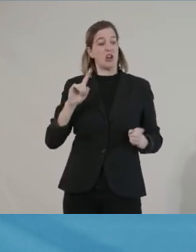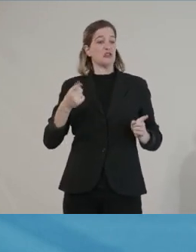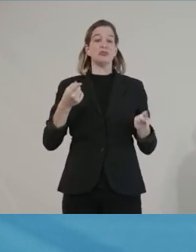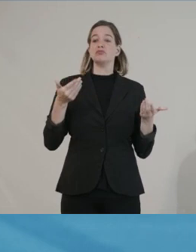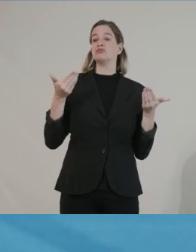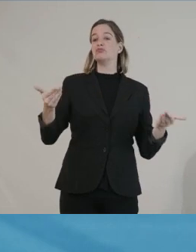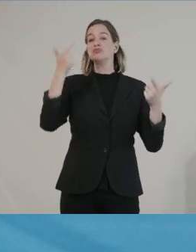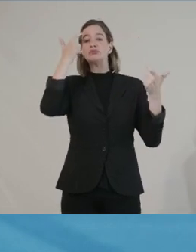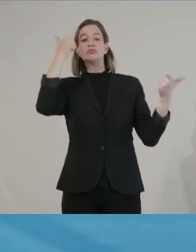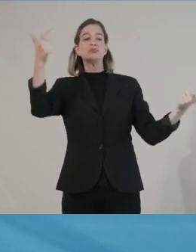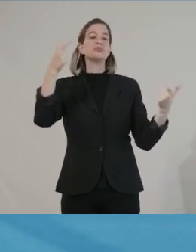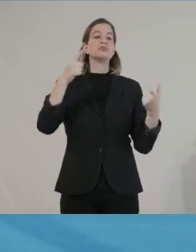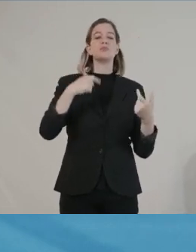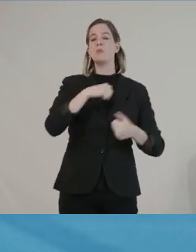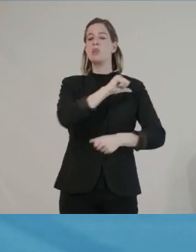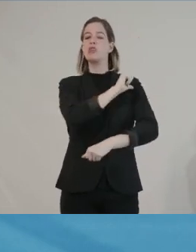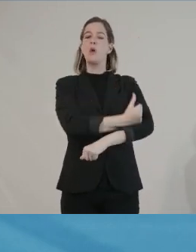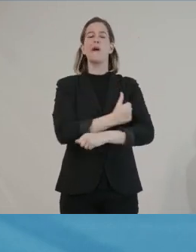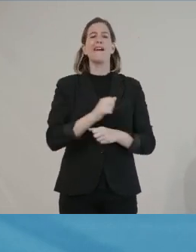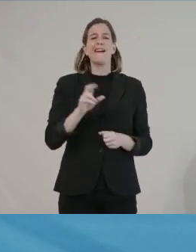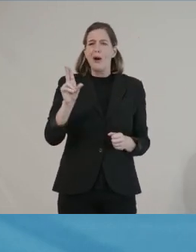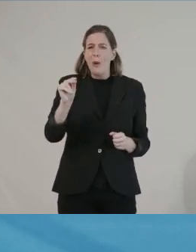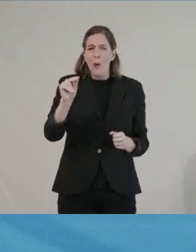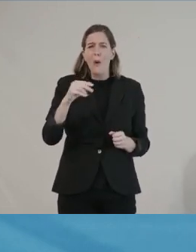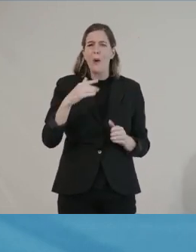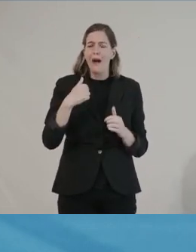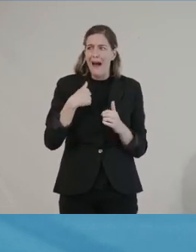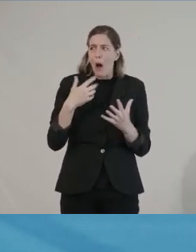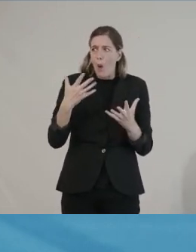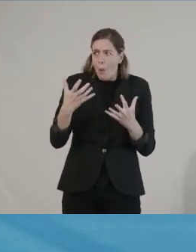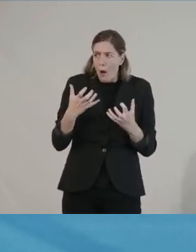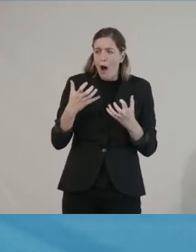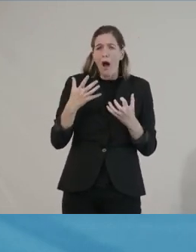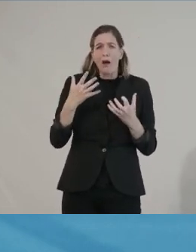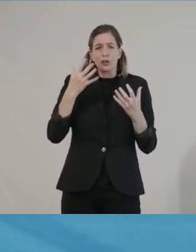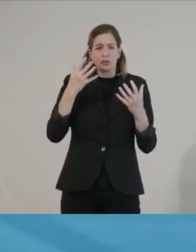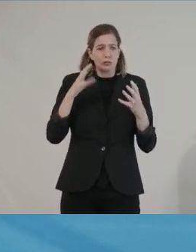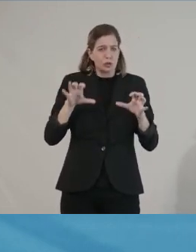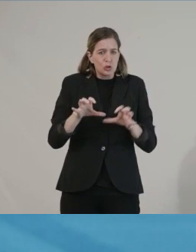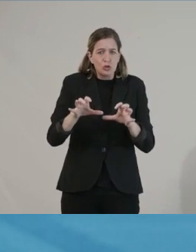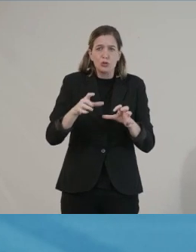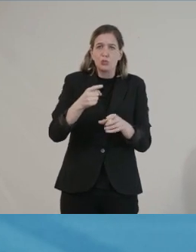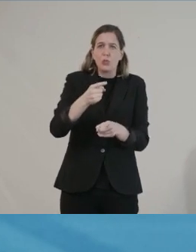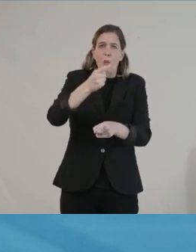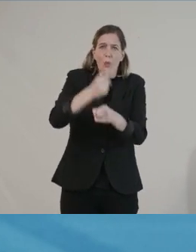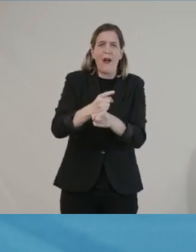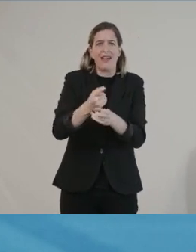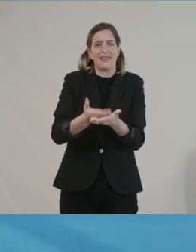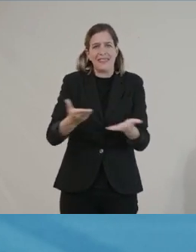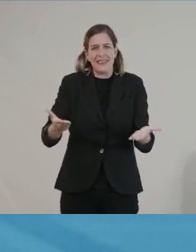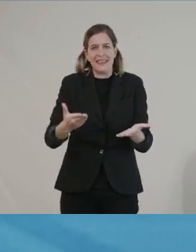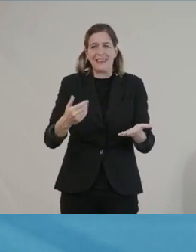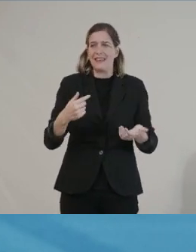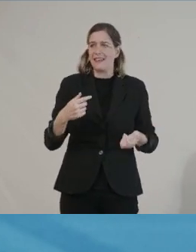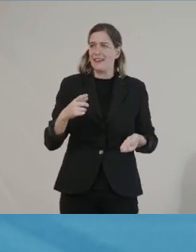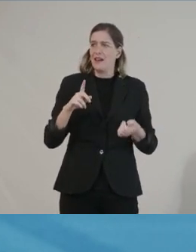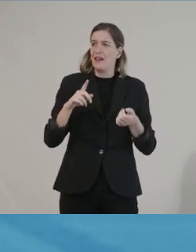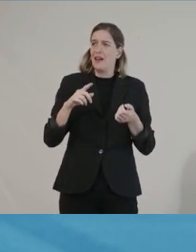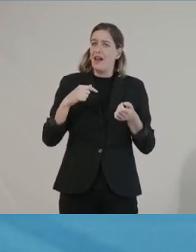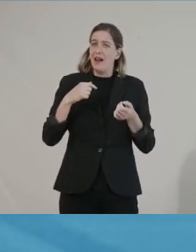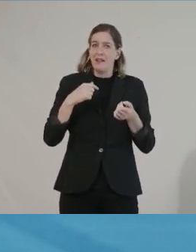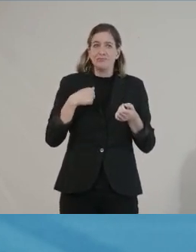most responsible decision, and I'm eager to do that when it's the right thing to